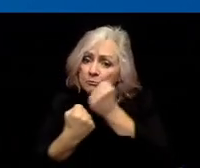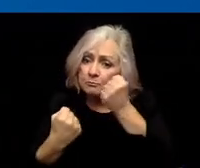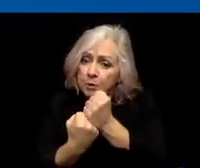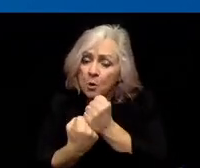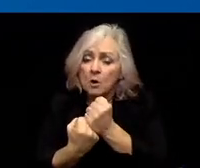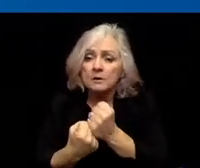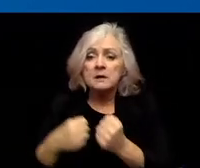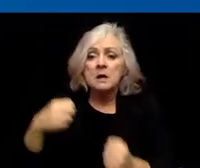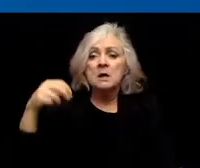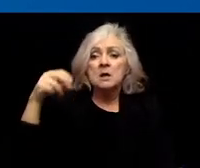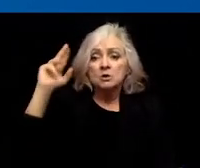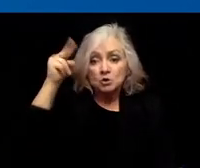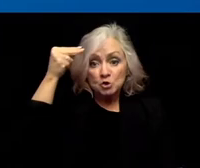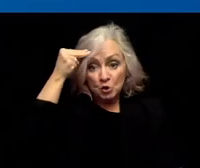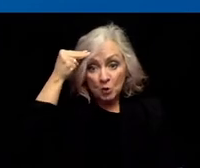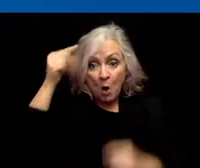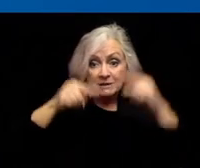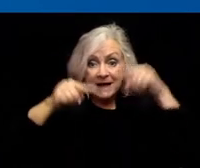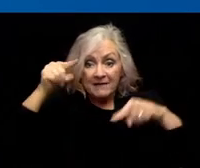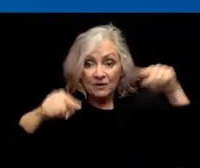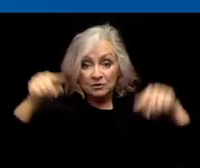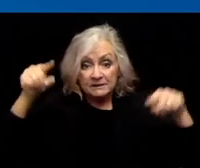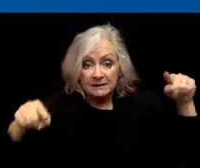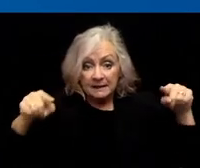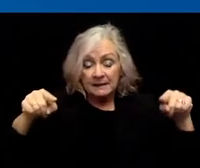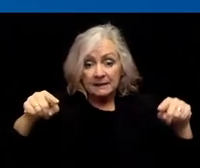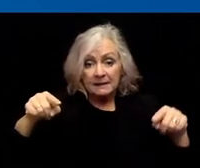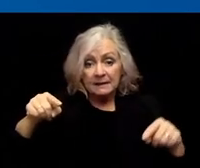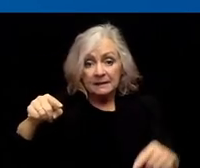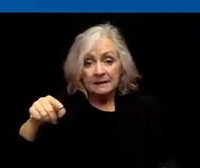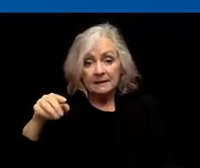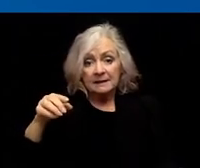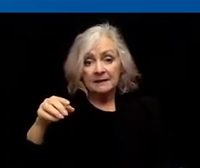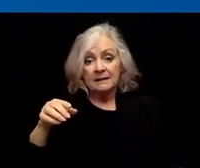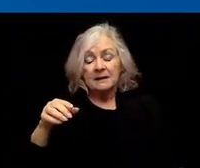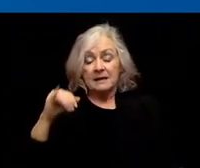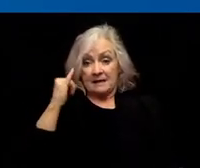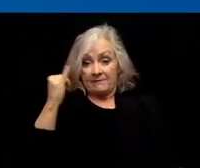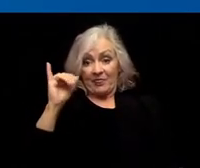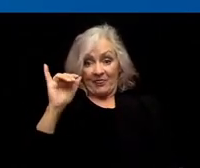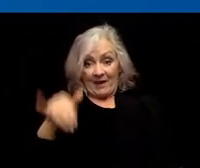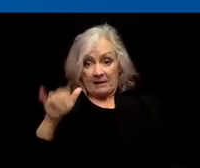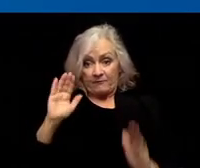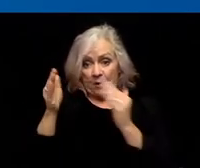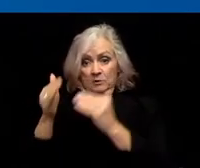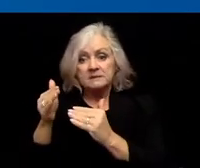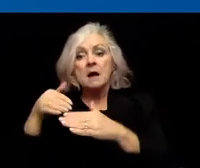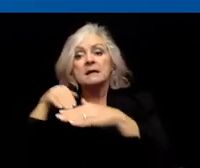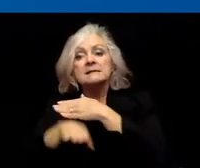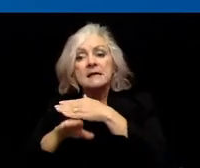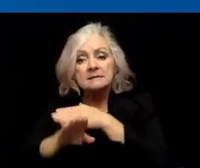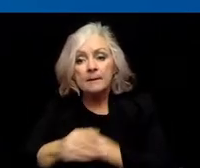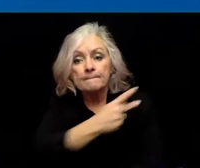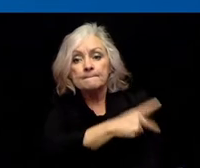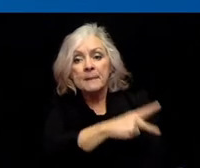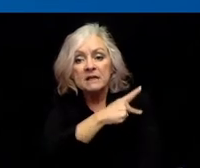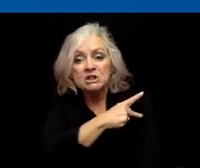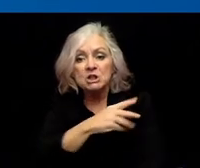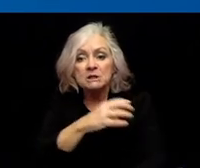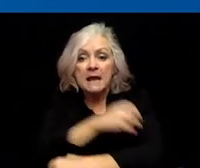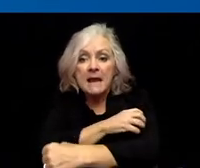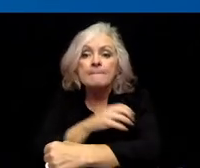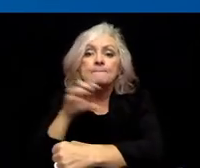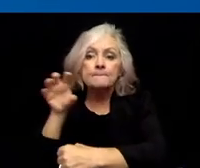an organizational culture largely focused on accessibility, patient empowerment,